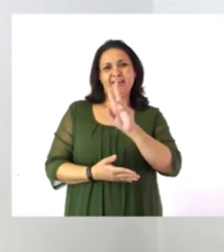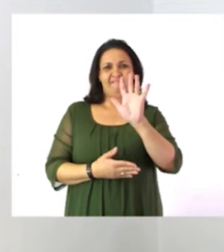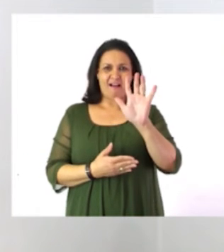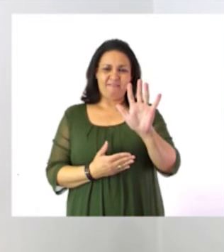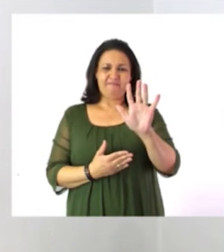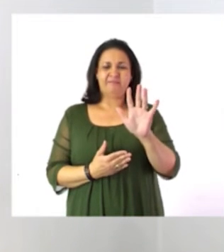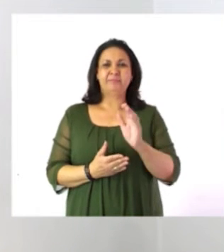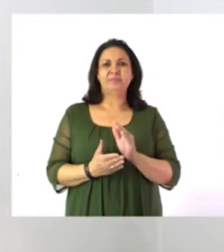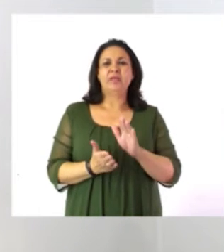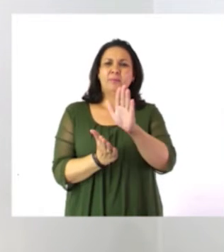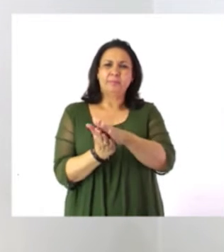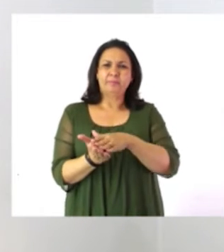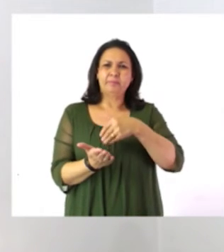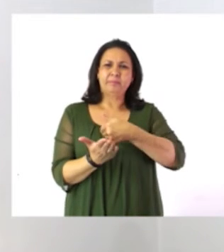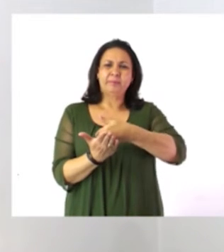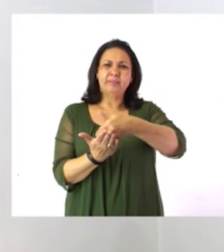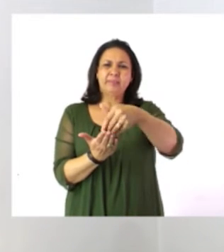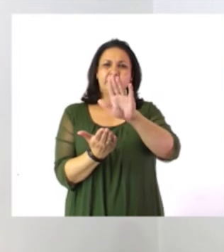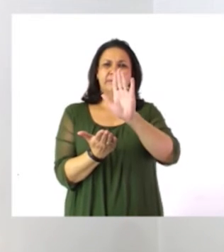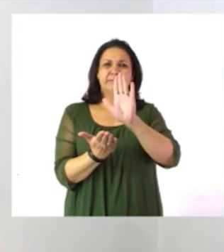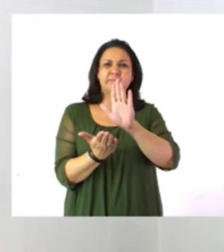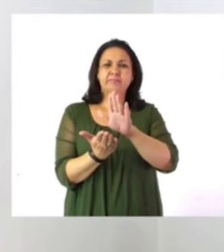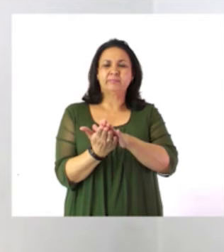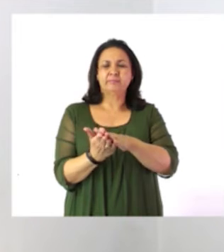and you paste it inside that